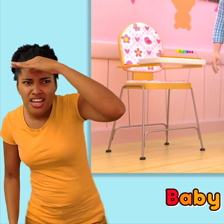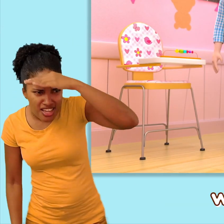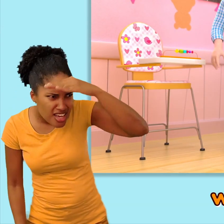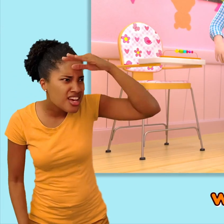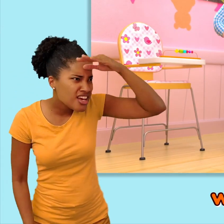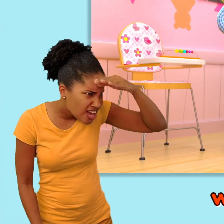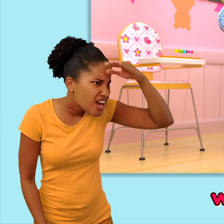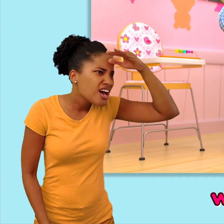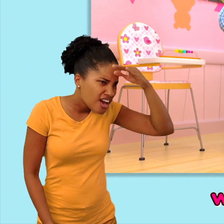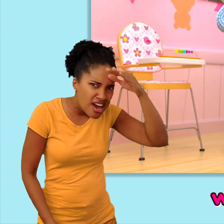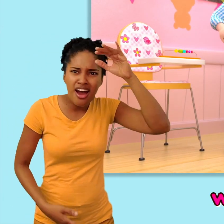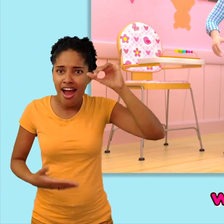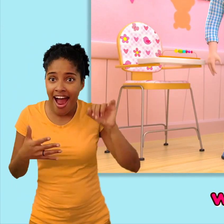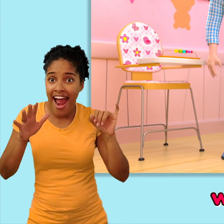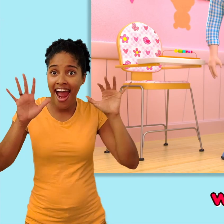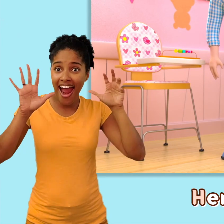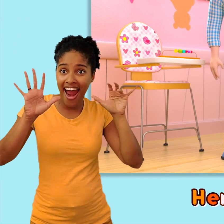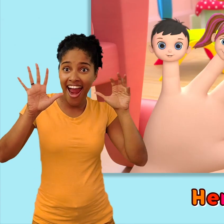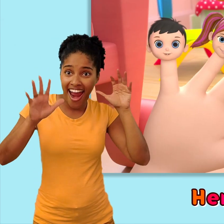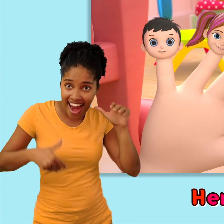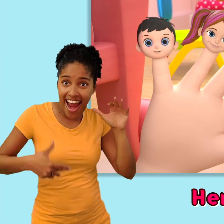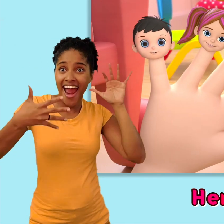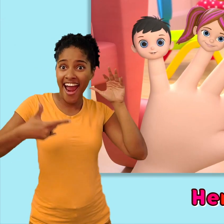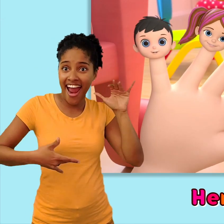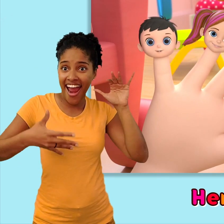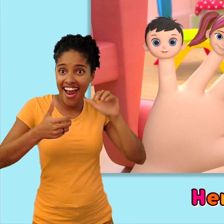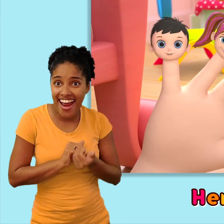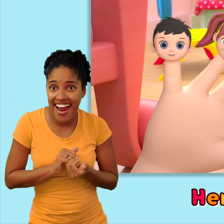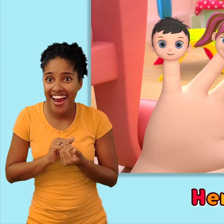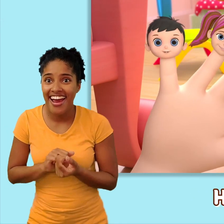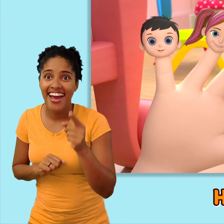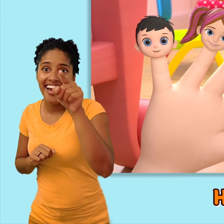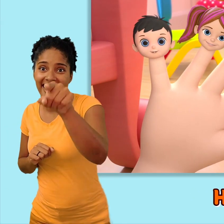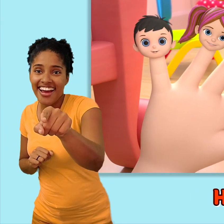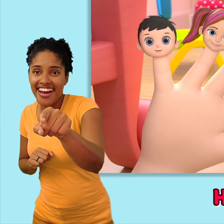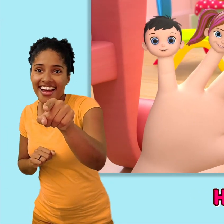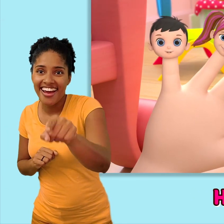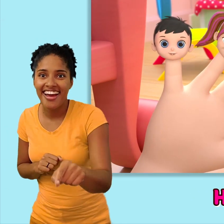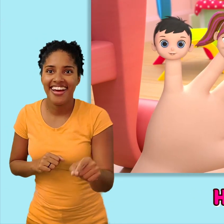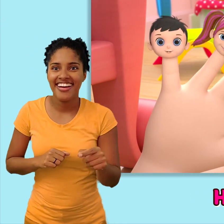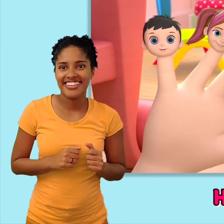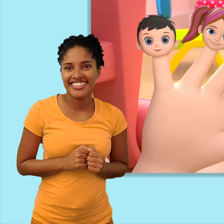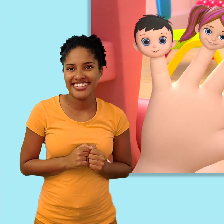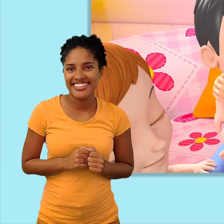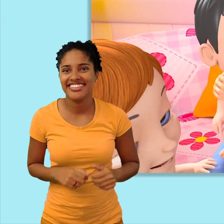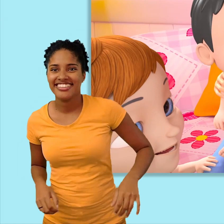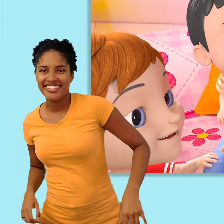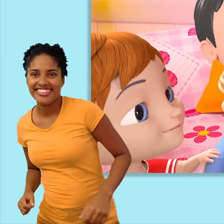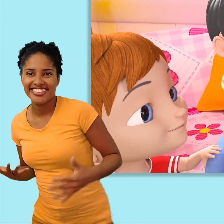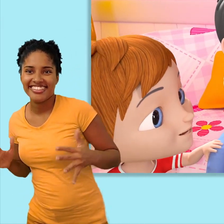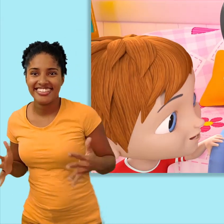Baby finger, where are you? Here I am, how do you do?